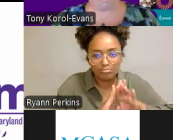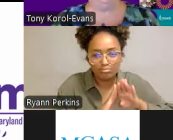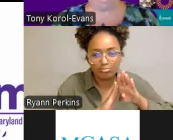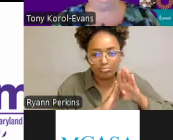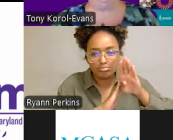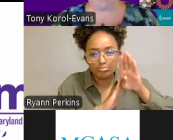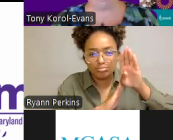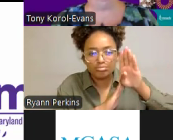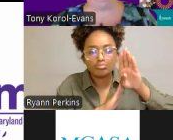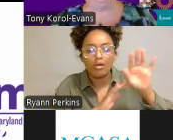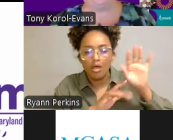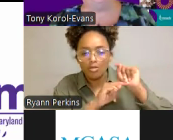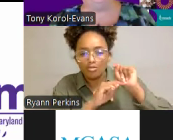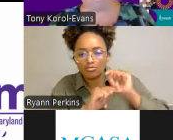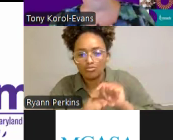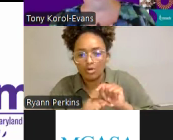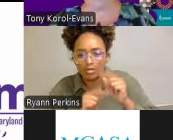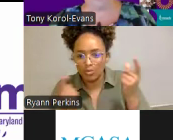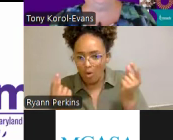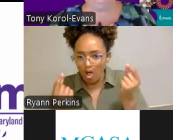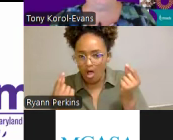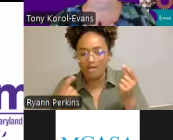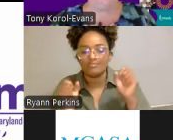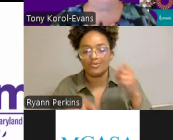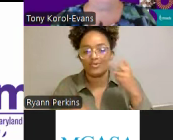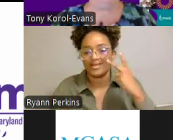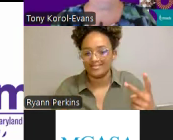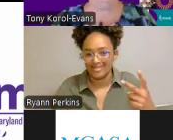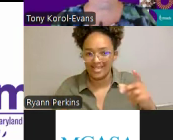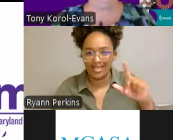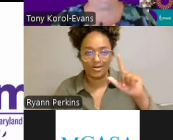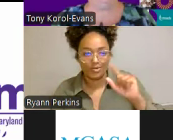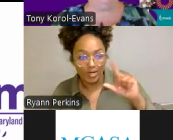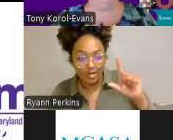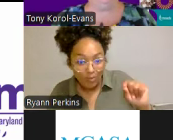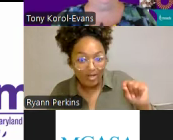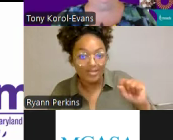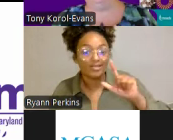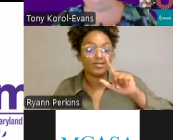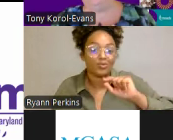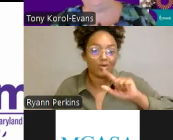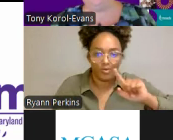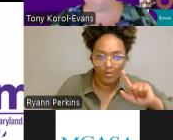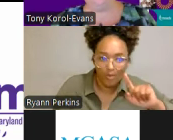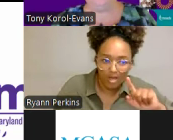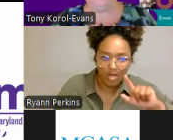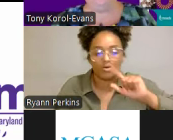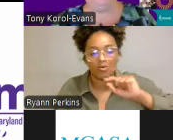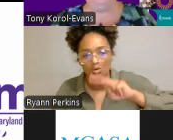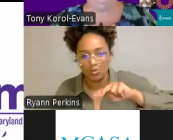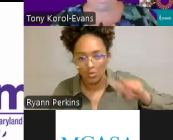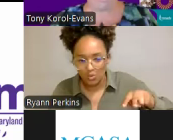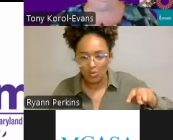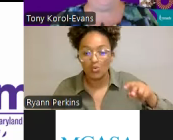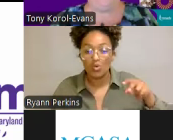2021, 2022, and then we finally came back down in 2023. In 2024, we did as